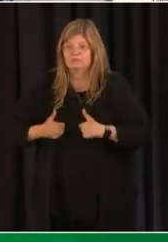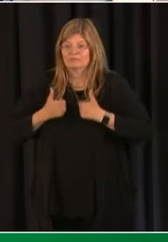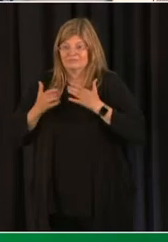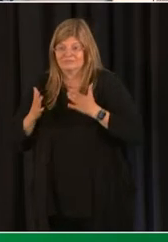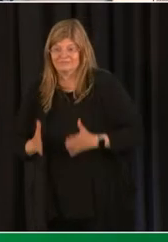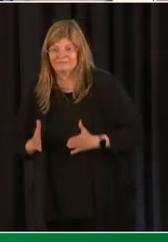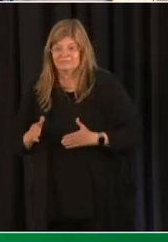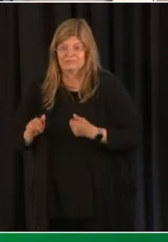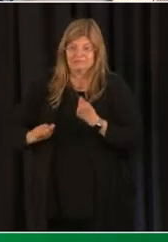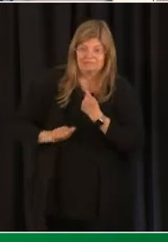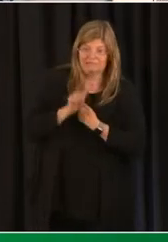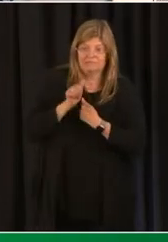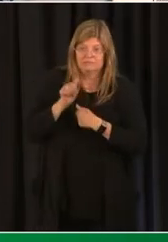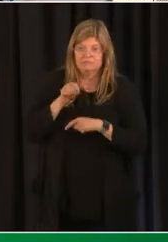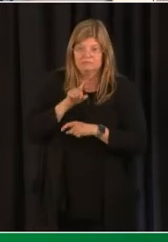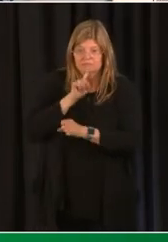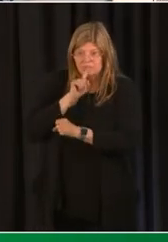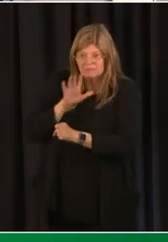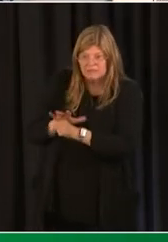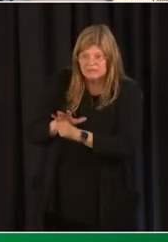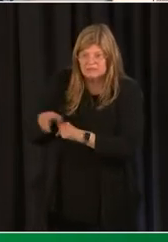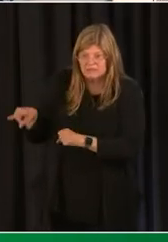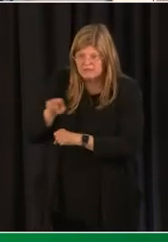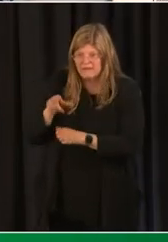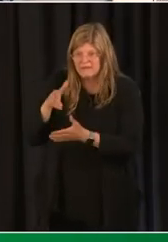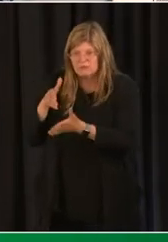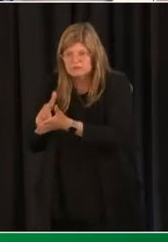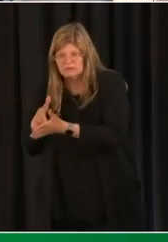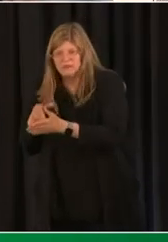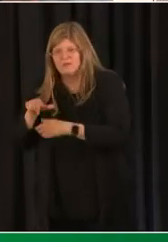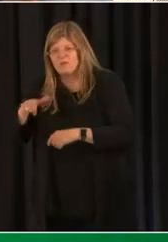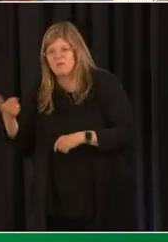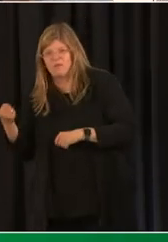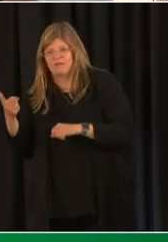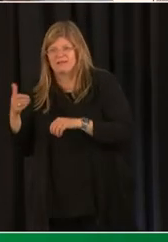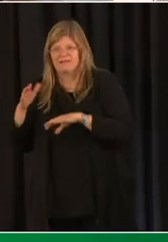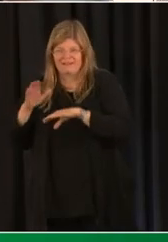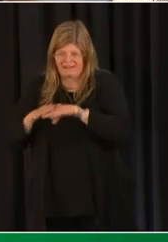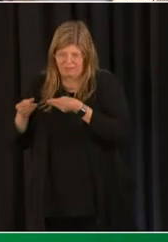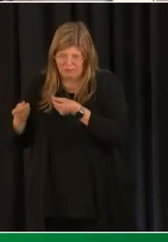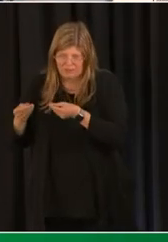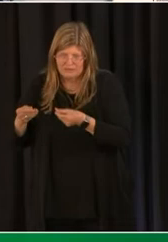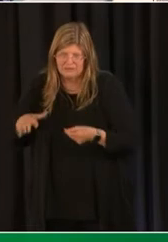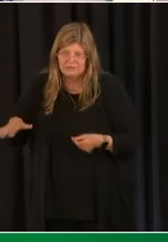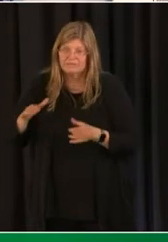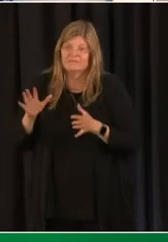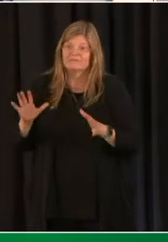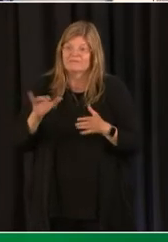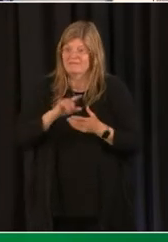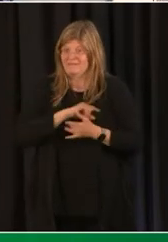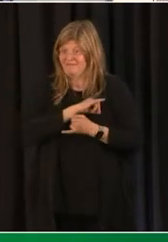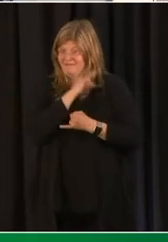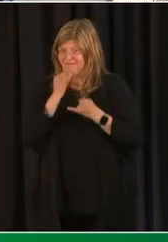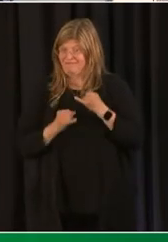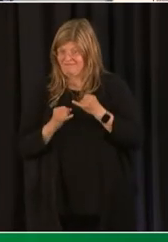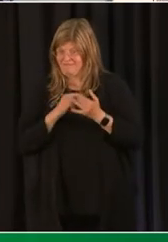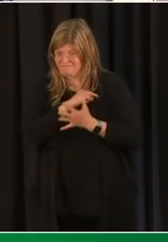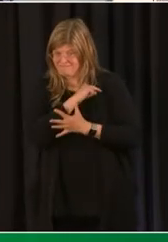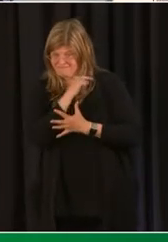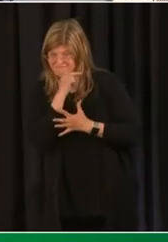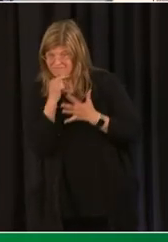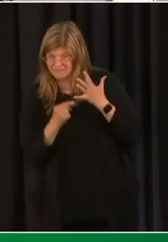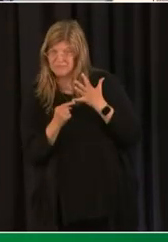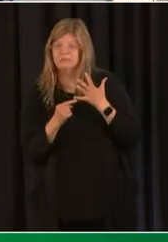may threaten and commit offenses against others on the premises. And finally, I want to mention that during my